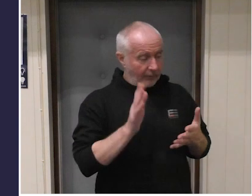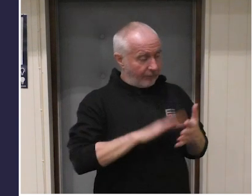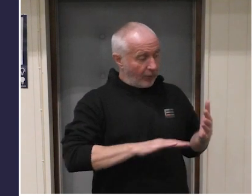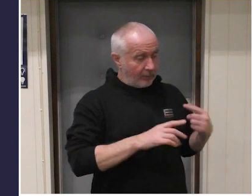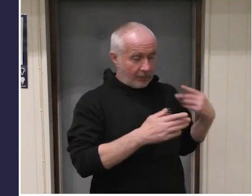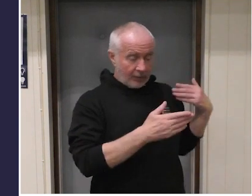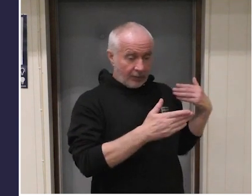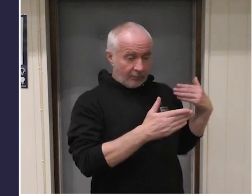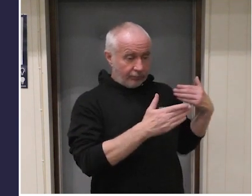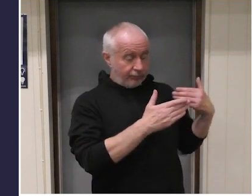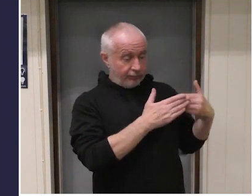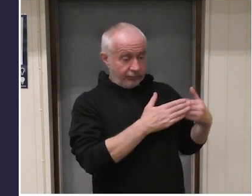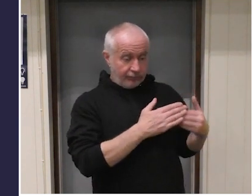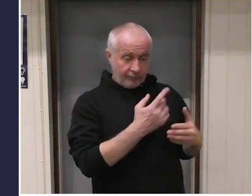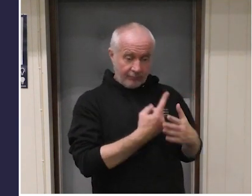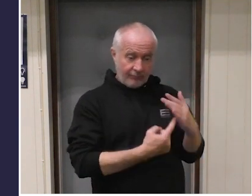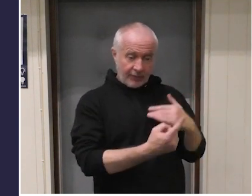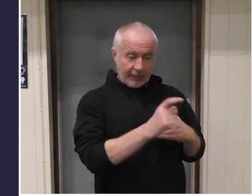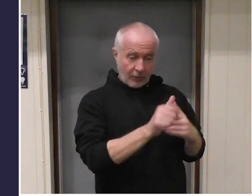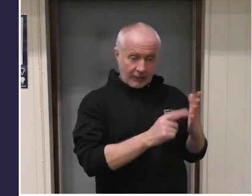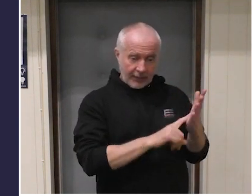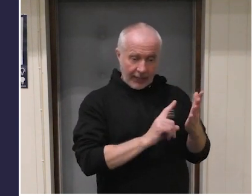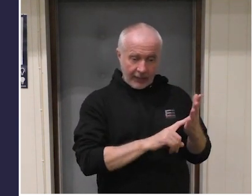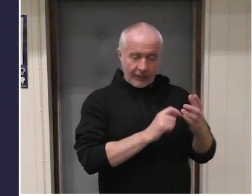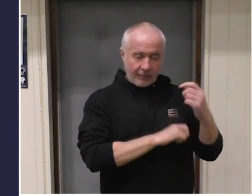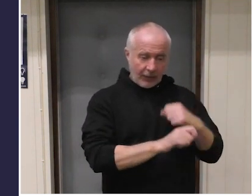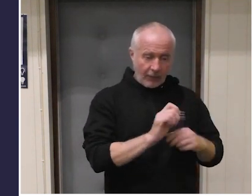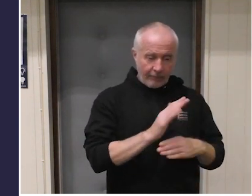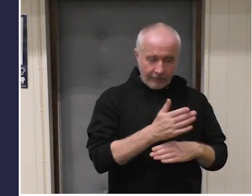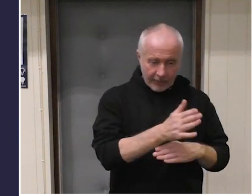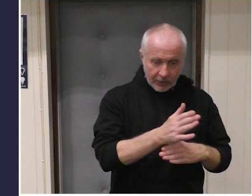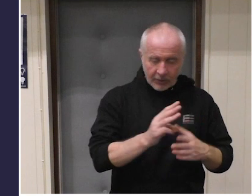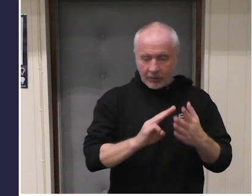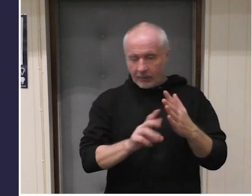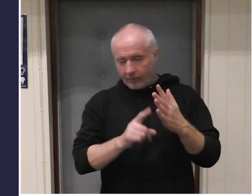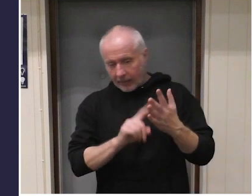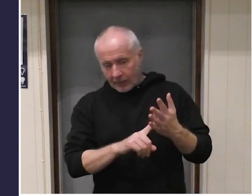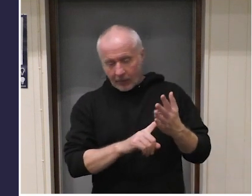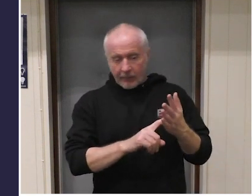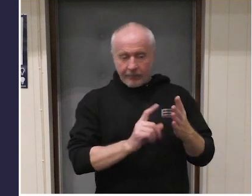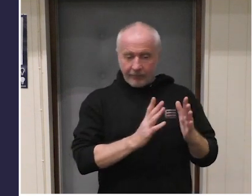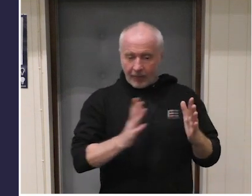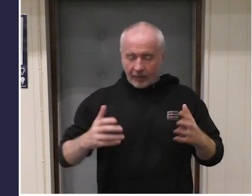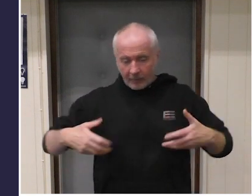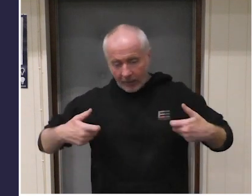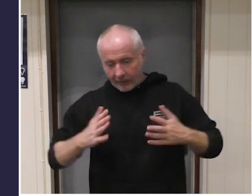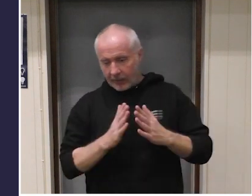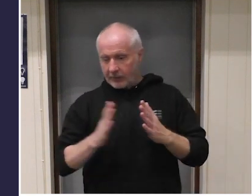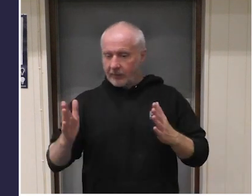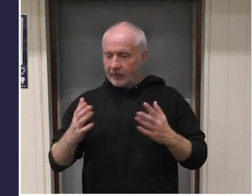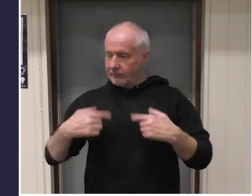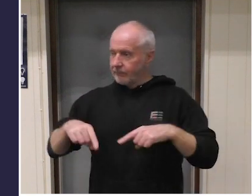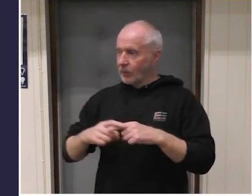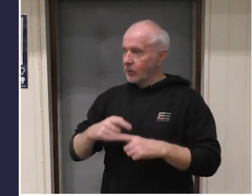the way from single-celled organisms, through to fish, through to mammals, to primates, and then to